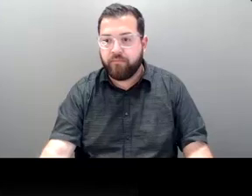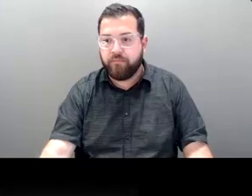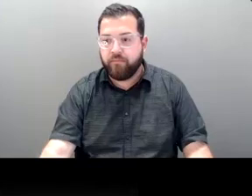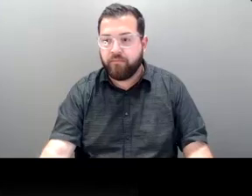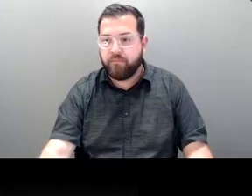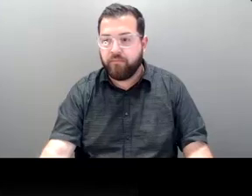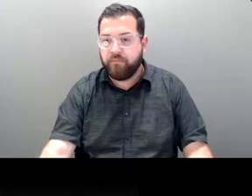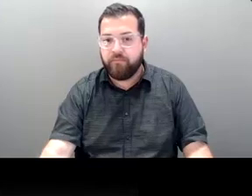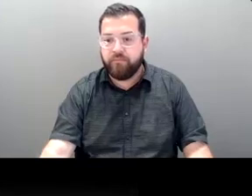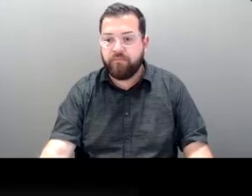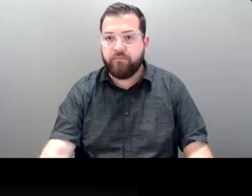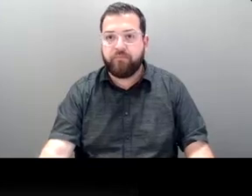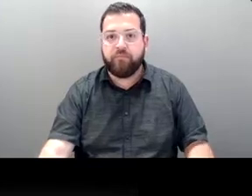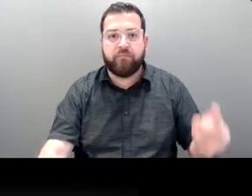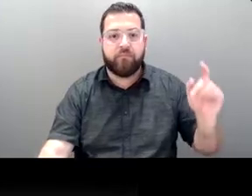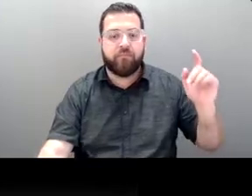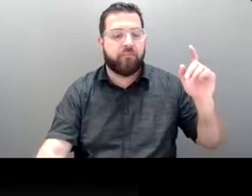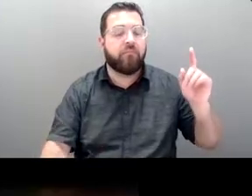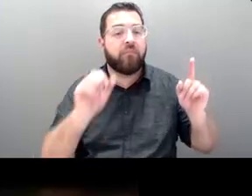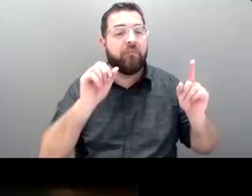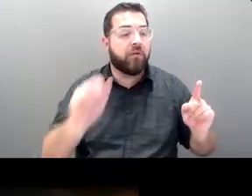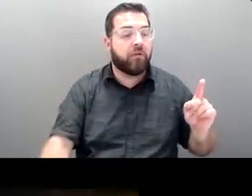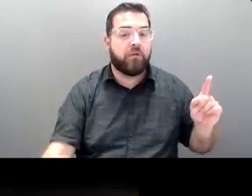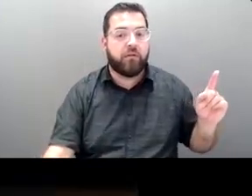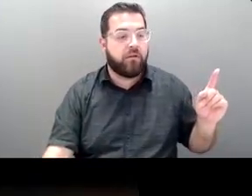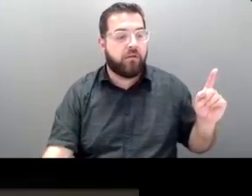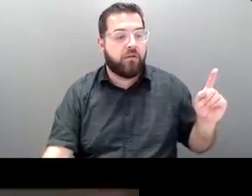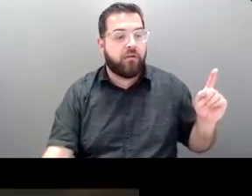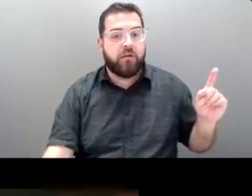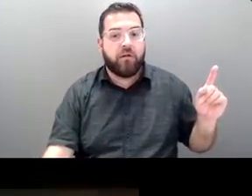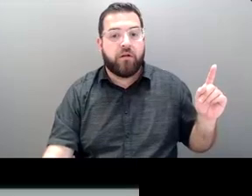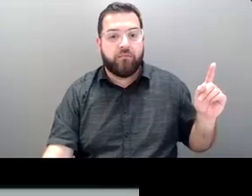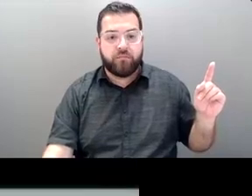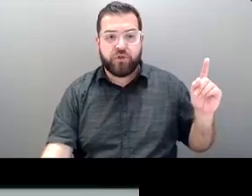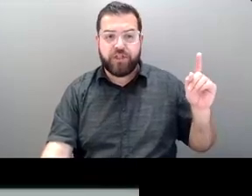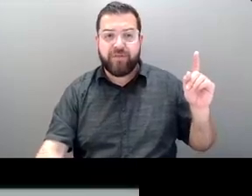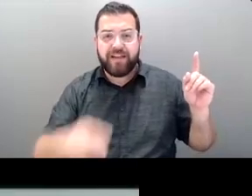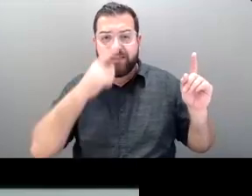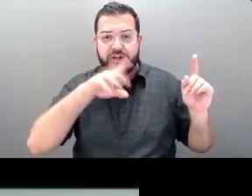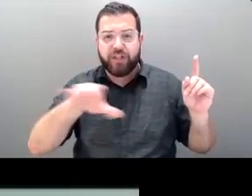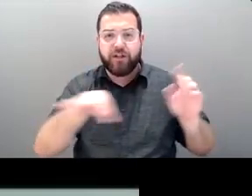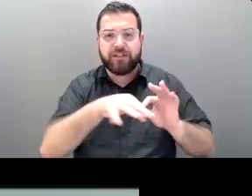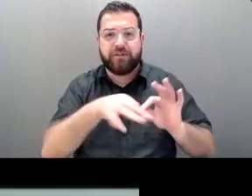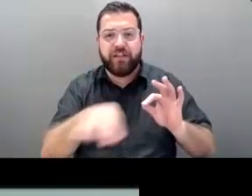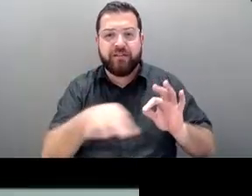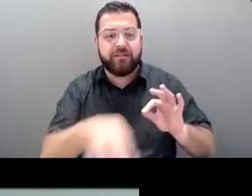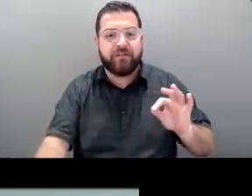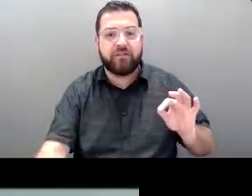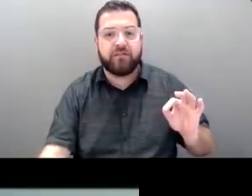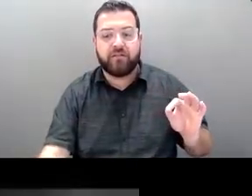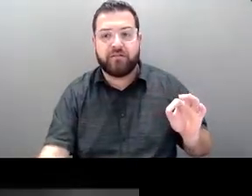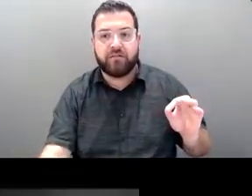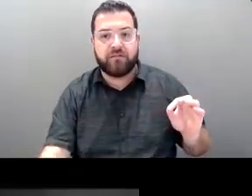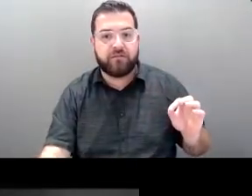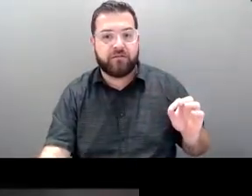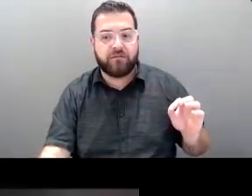AI ethics isn't about imaginary sci-fi scenarios like killer robots. It's about recognizing Julie, do you real mind present doing the closed dangers captioning? of